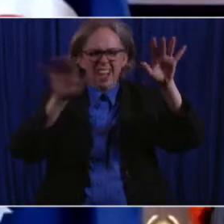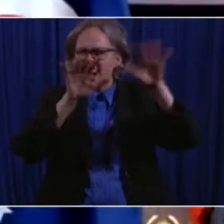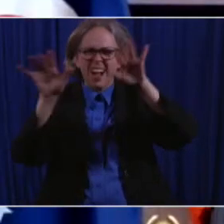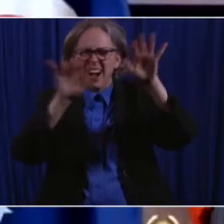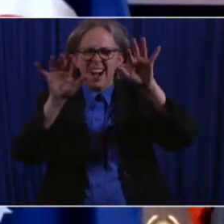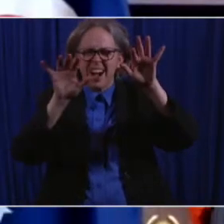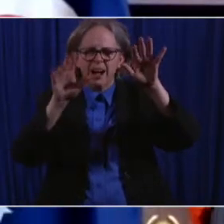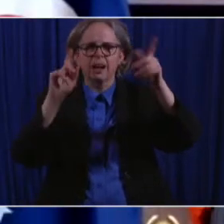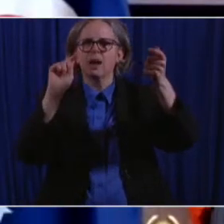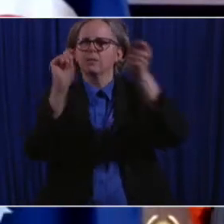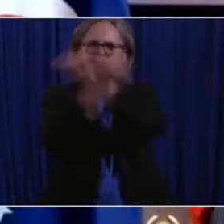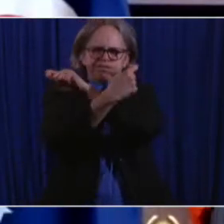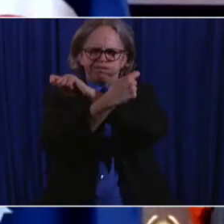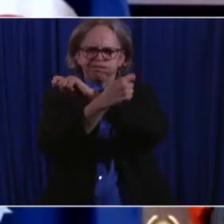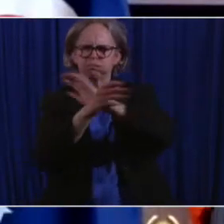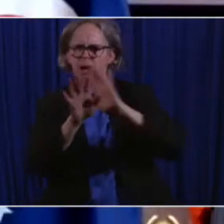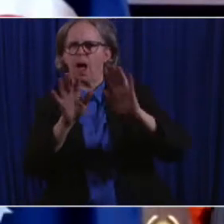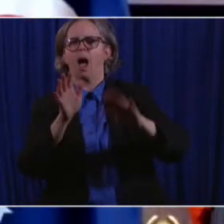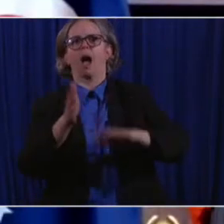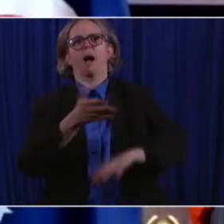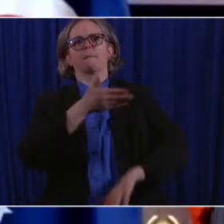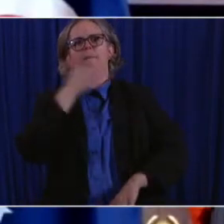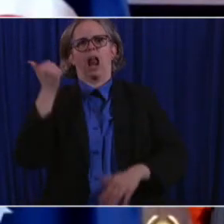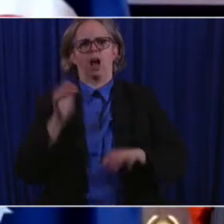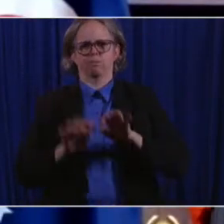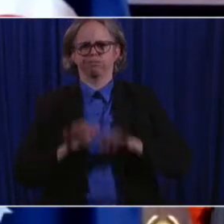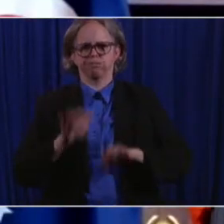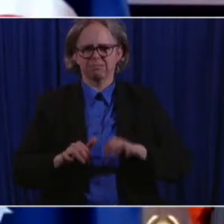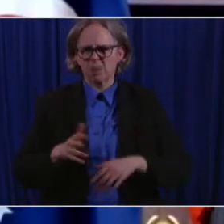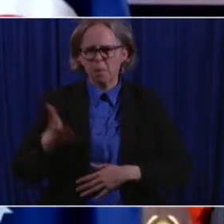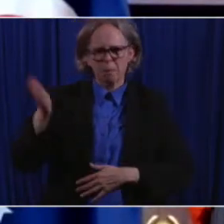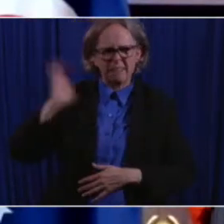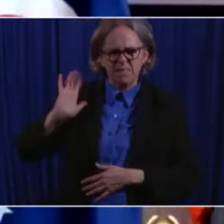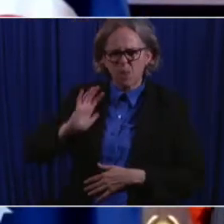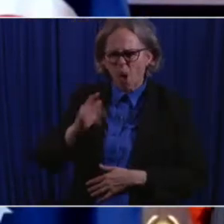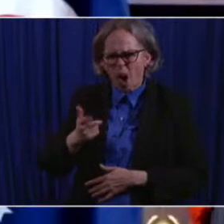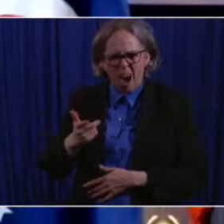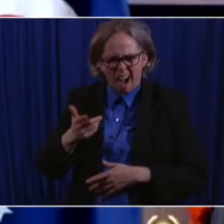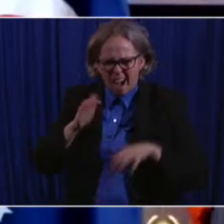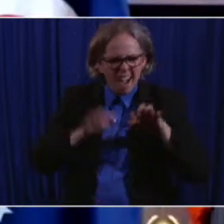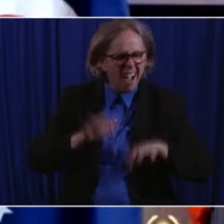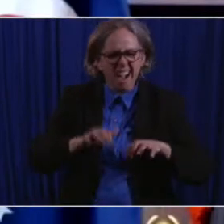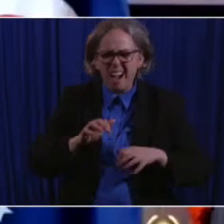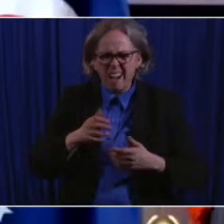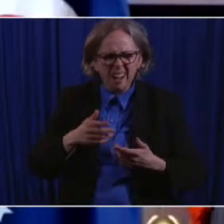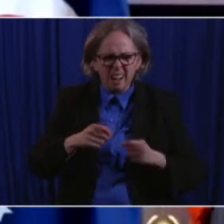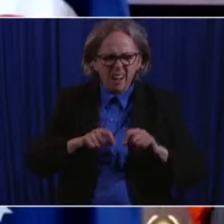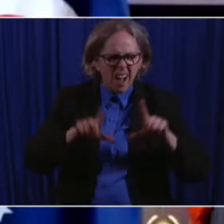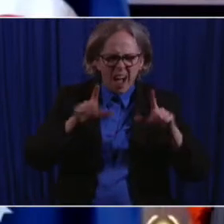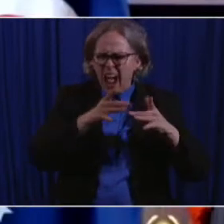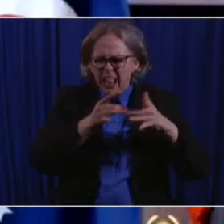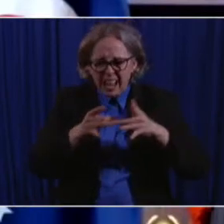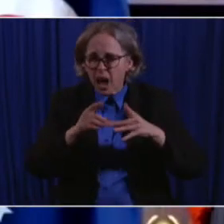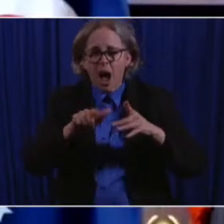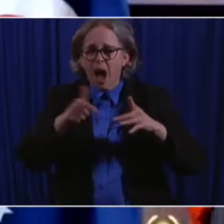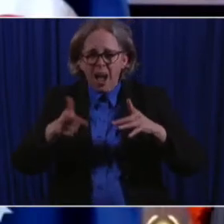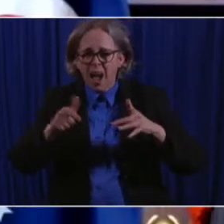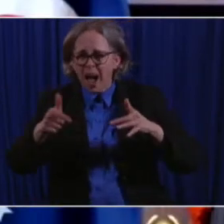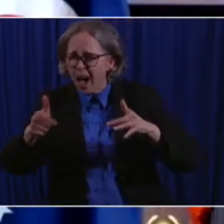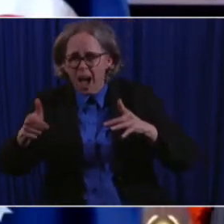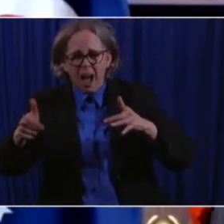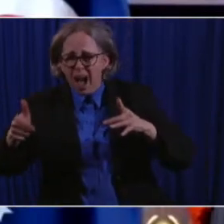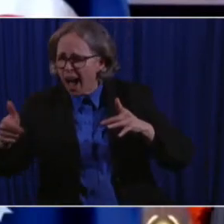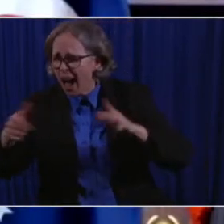that you would search something on the website, but you actually would have to go outside using the Google search system, and it would give you a